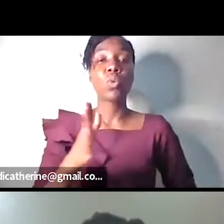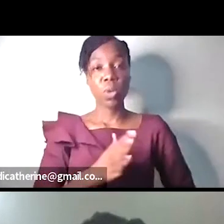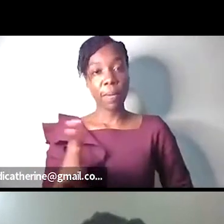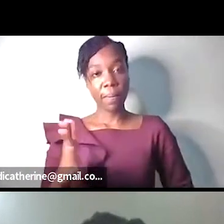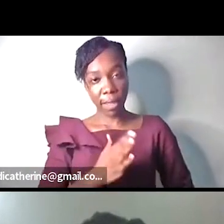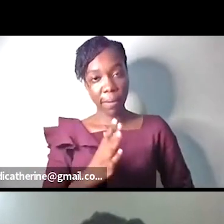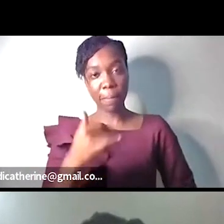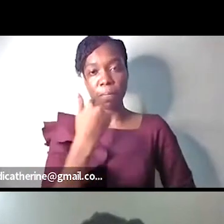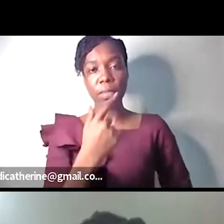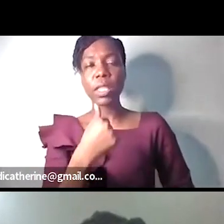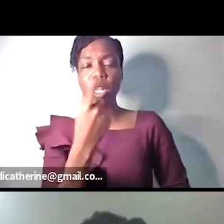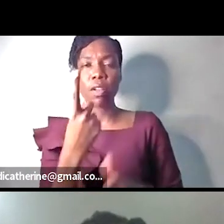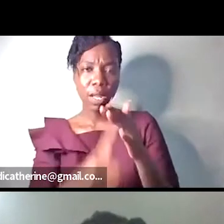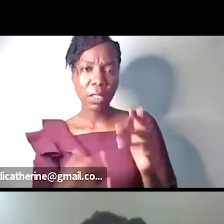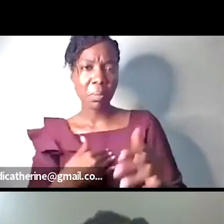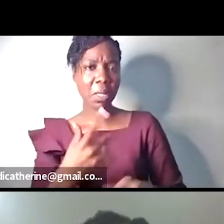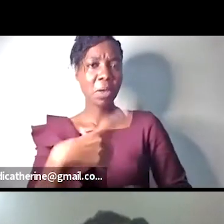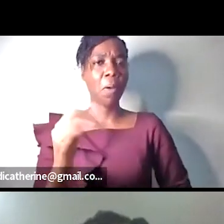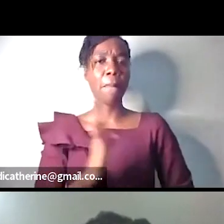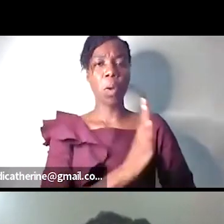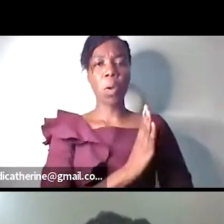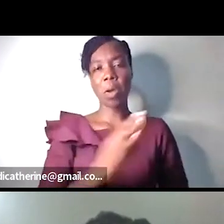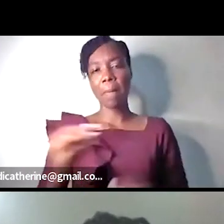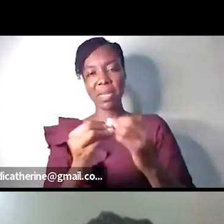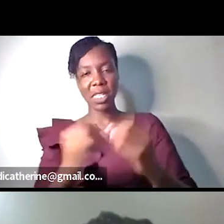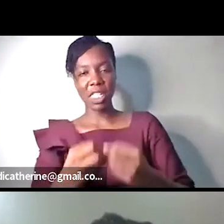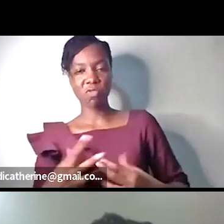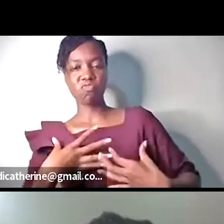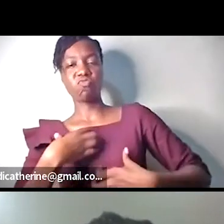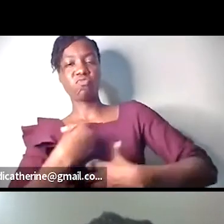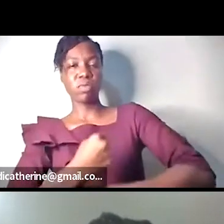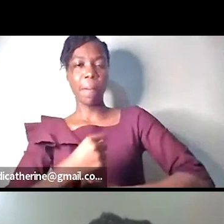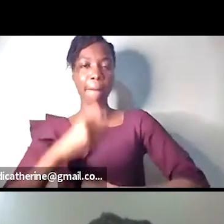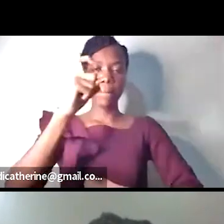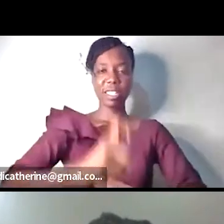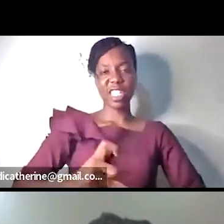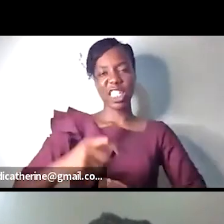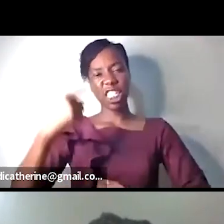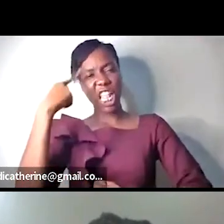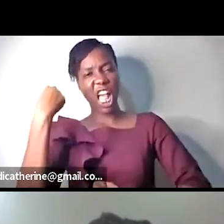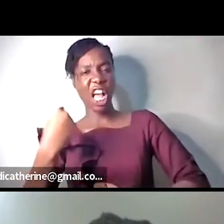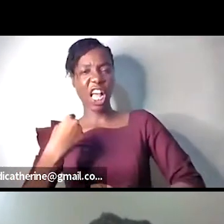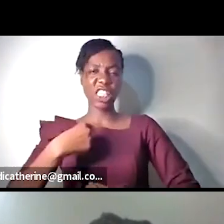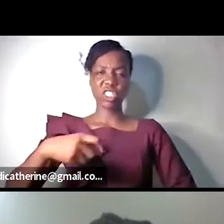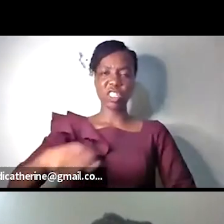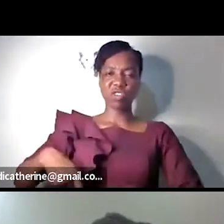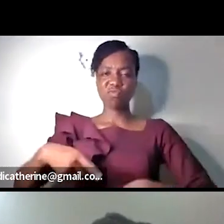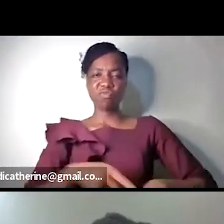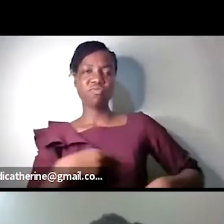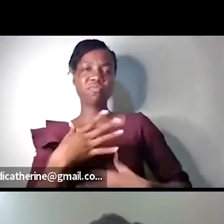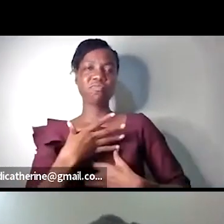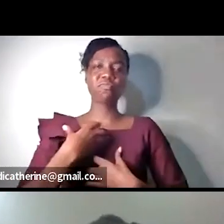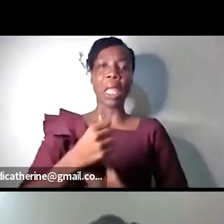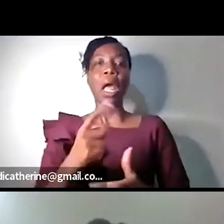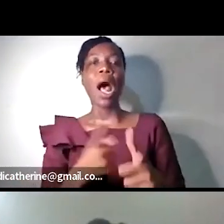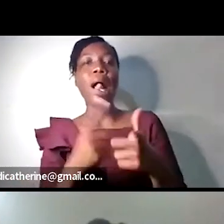go to the board meeting, I wear my suit, I have to wear my dark trouser suit. Okay,